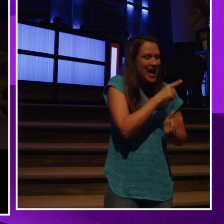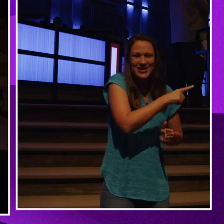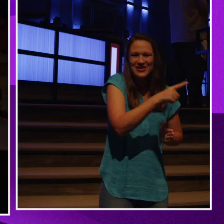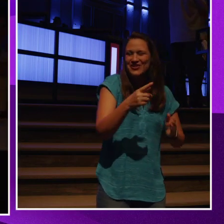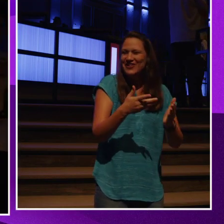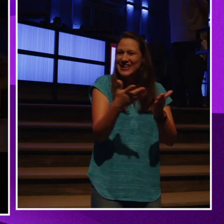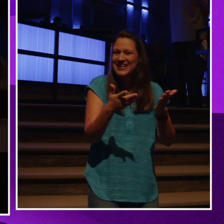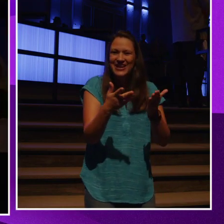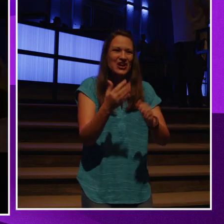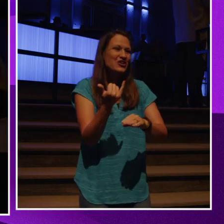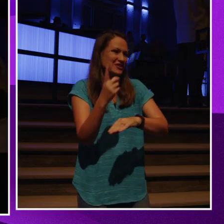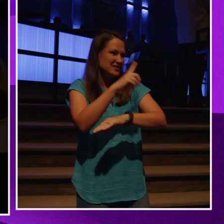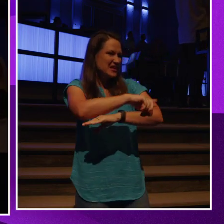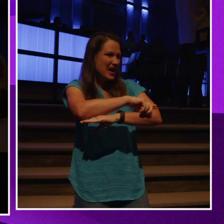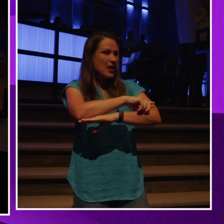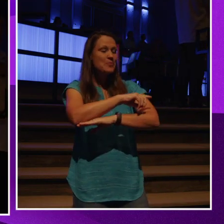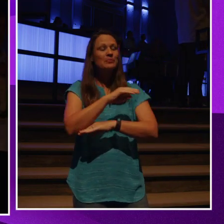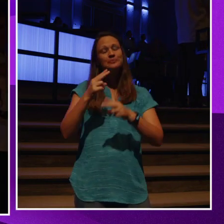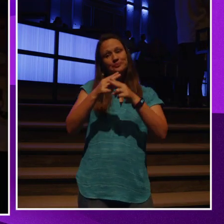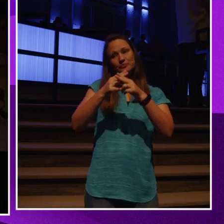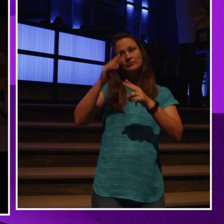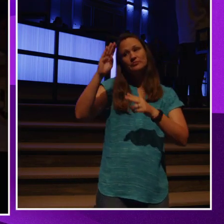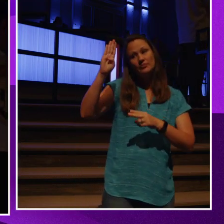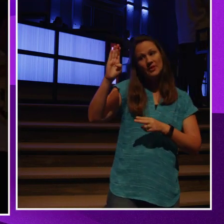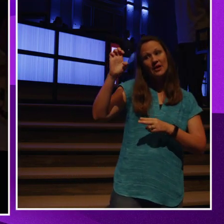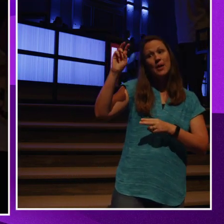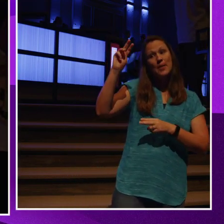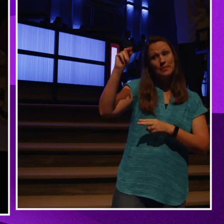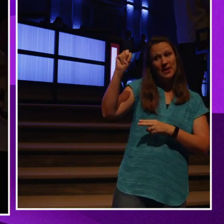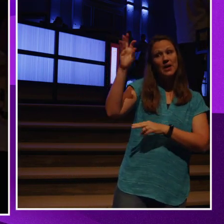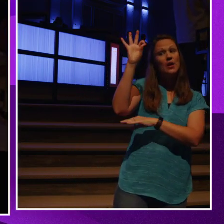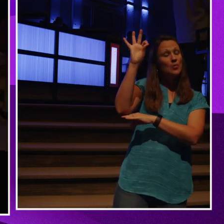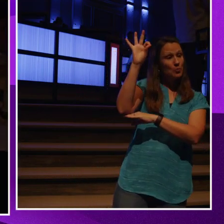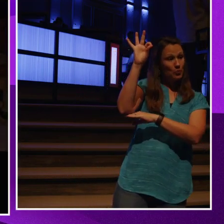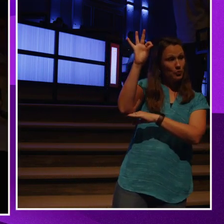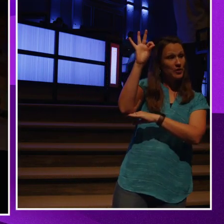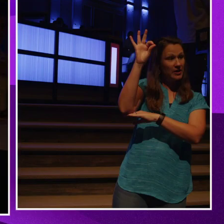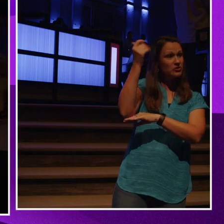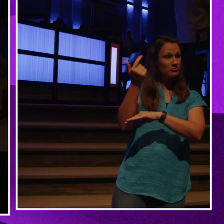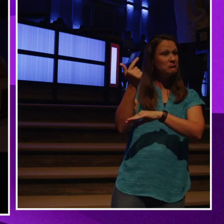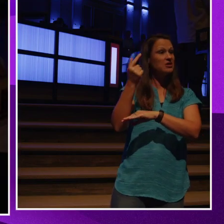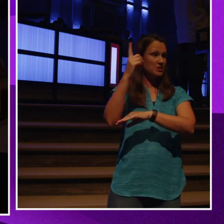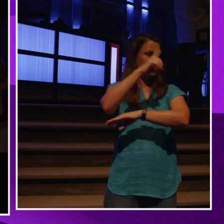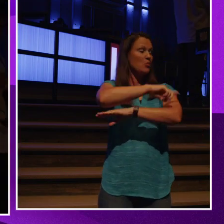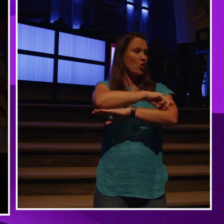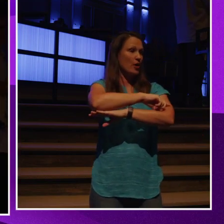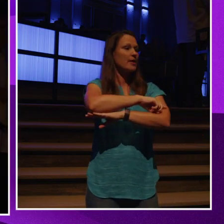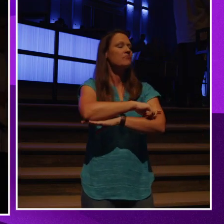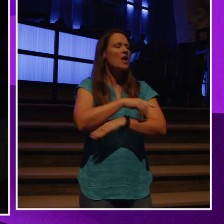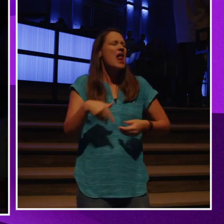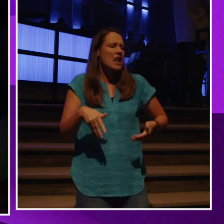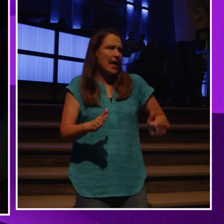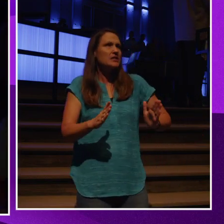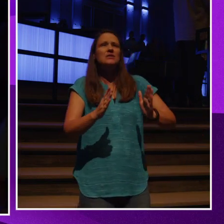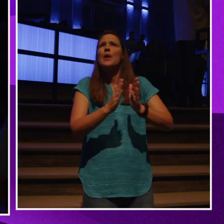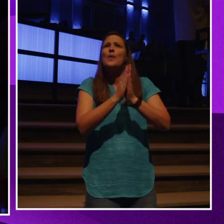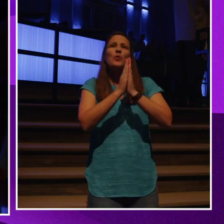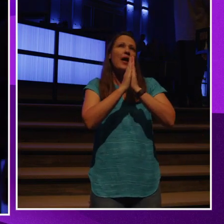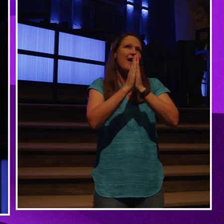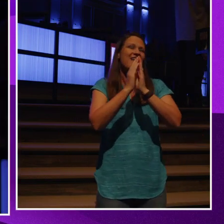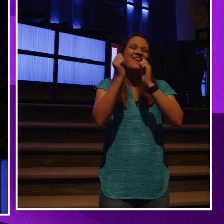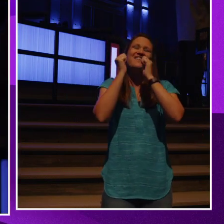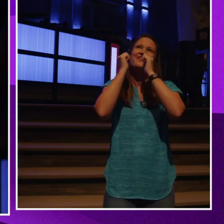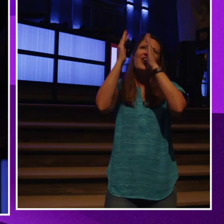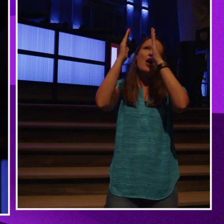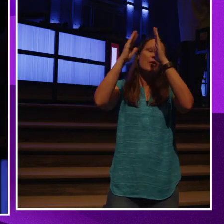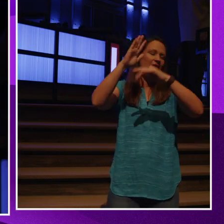and preach in just a few minutes. So be praying for him, and let's continue to praise our Lord. Let me lead us in a word of prayer. Father in heaven, we